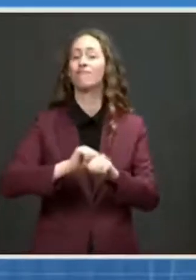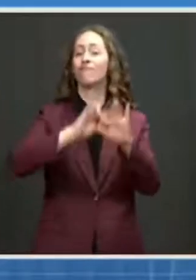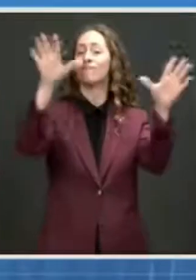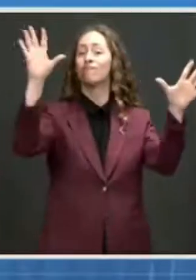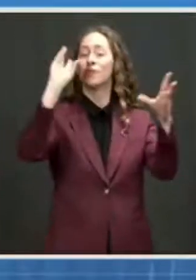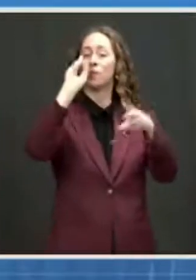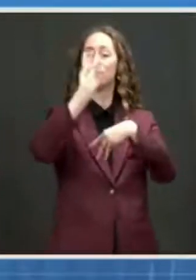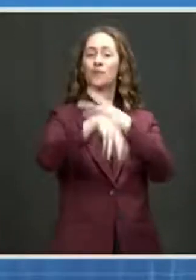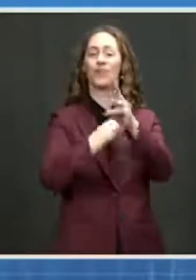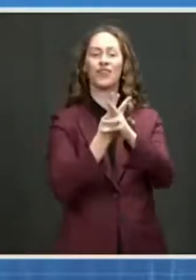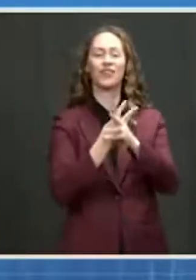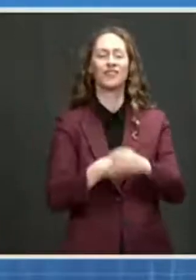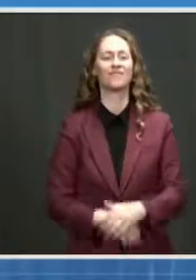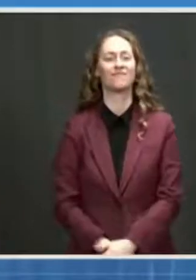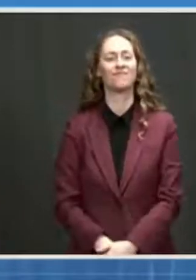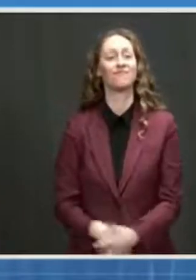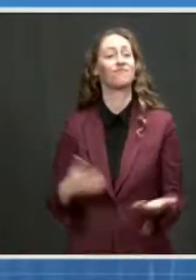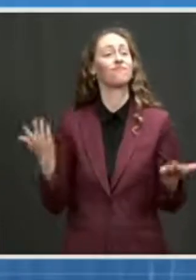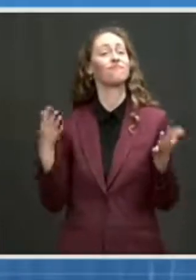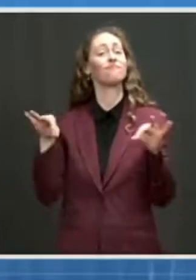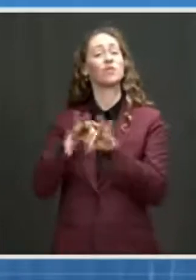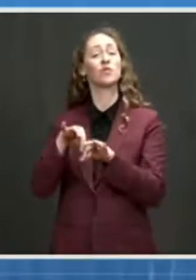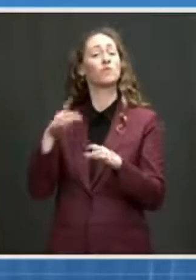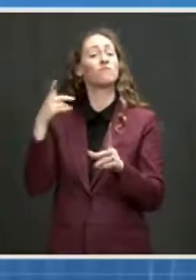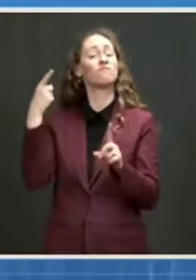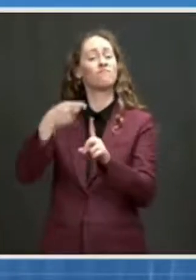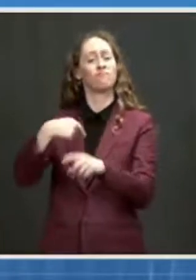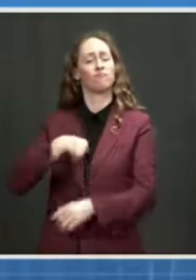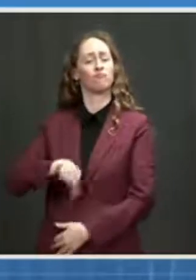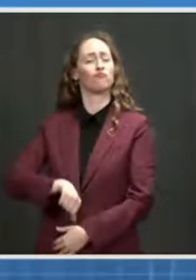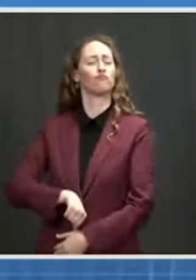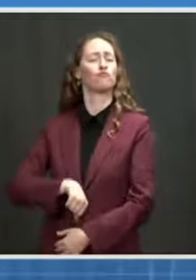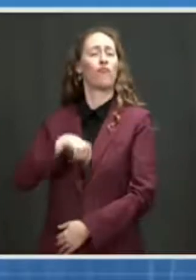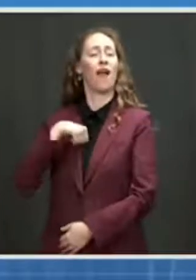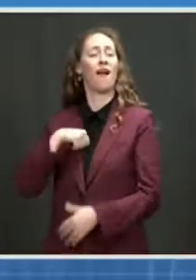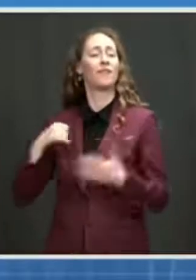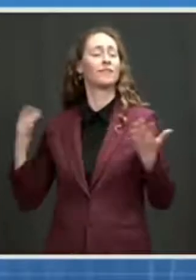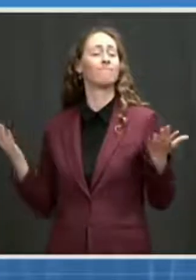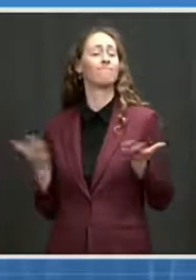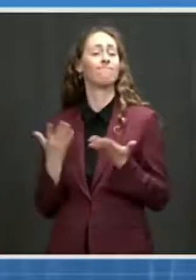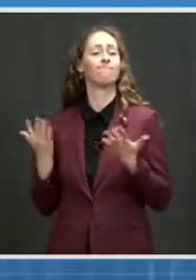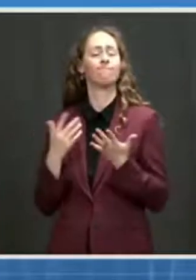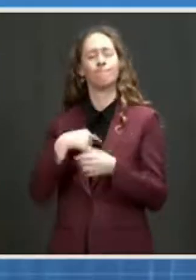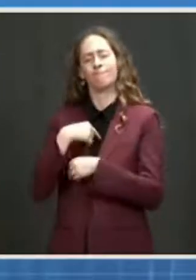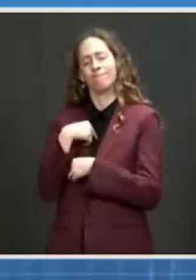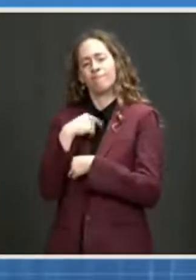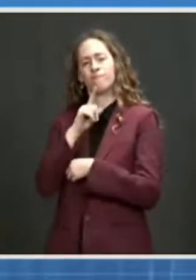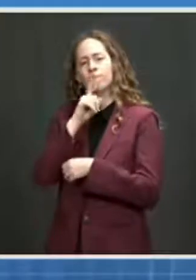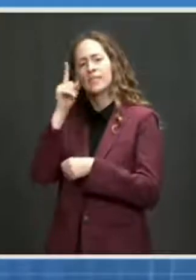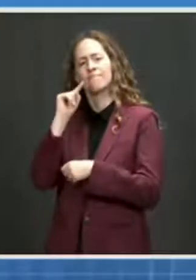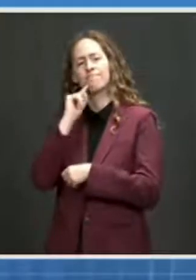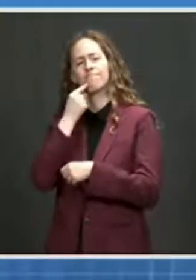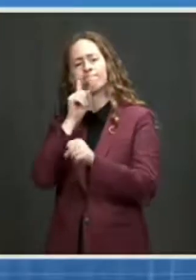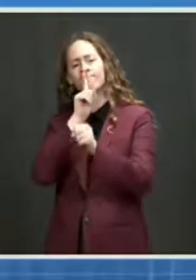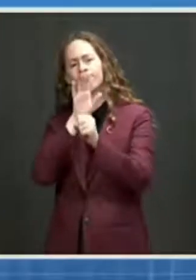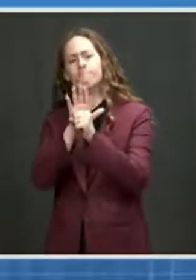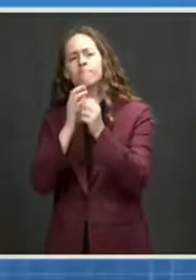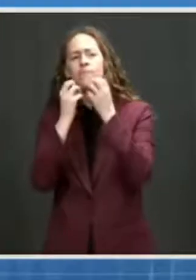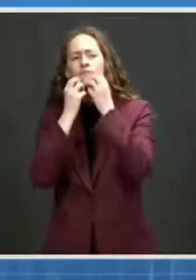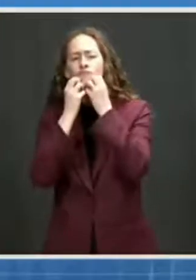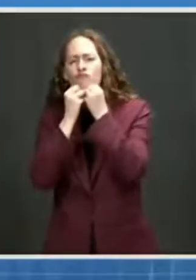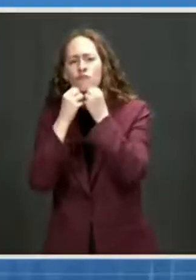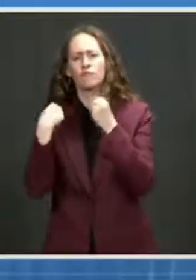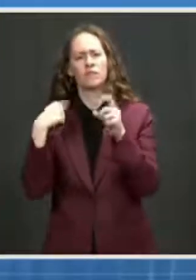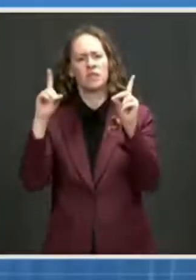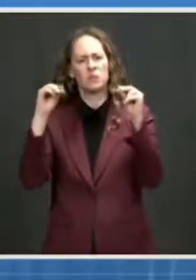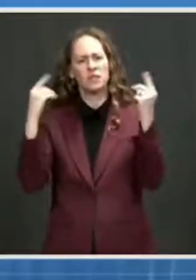serve an administration that has been so deeply committed to showing our values in action every day, pulling everyone together